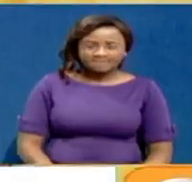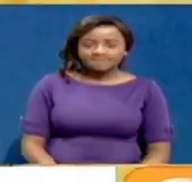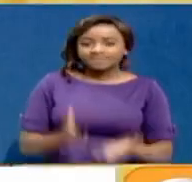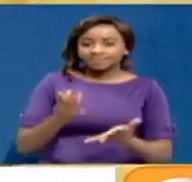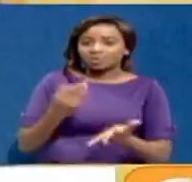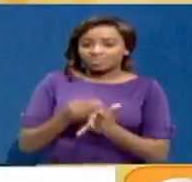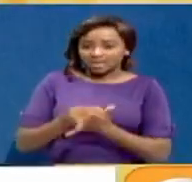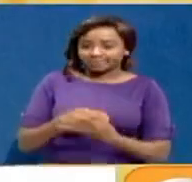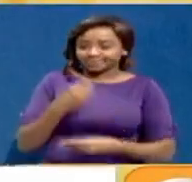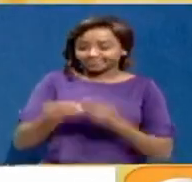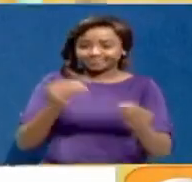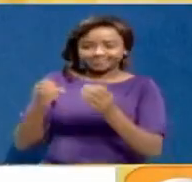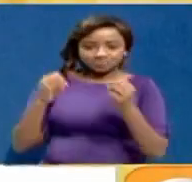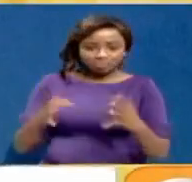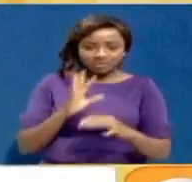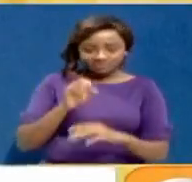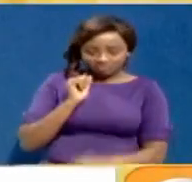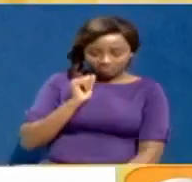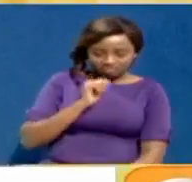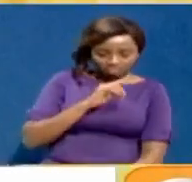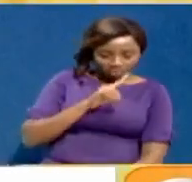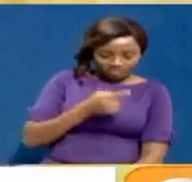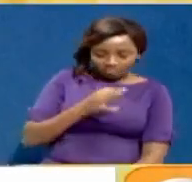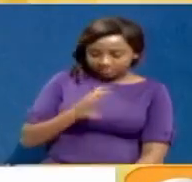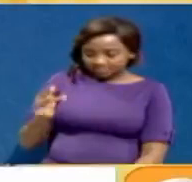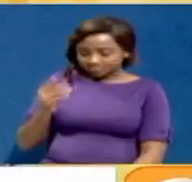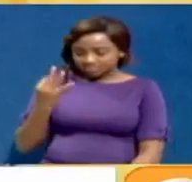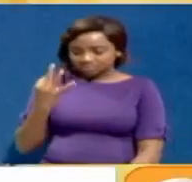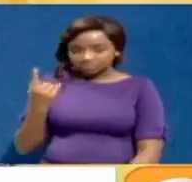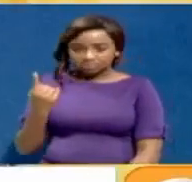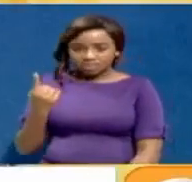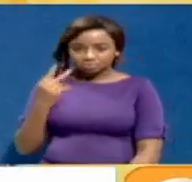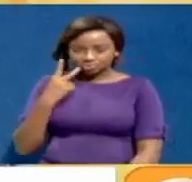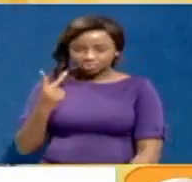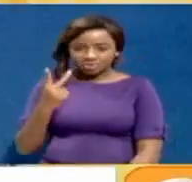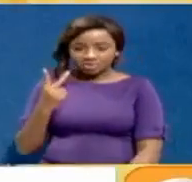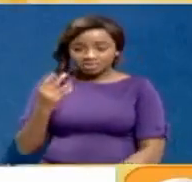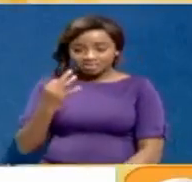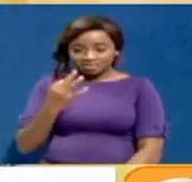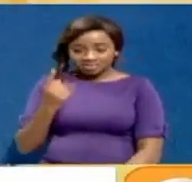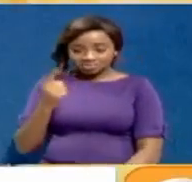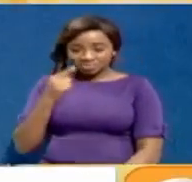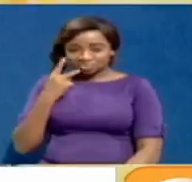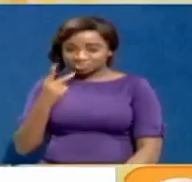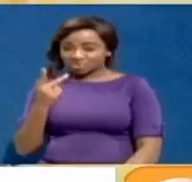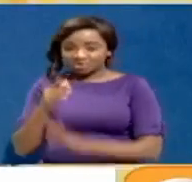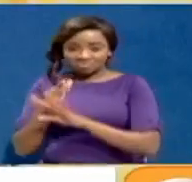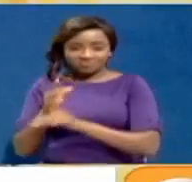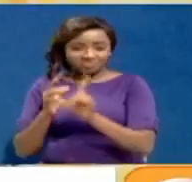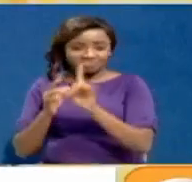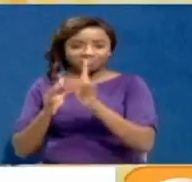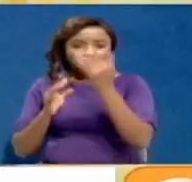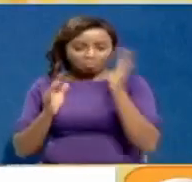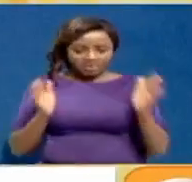Tunapeana pesa ngapi? Tunapeana kutoka 1,000 paka 31,200. Hatupitishi 31,200. Kwa